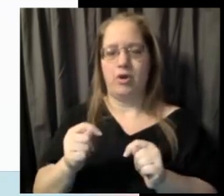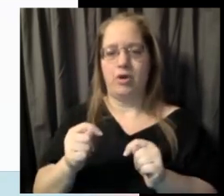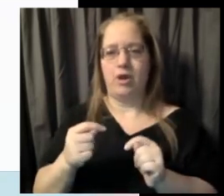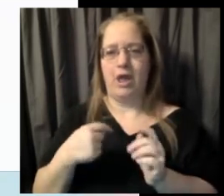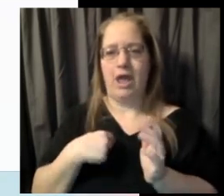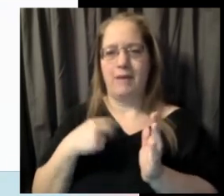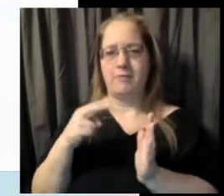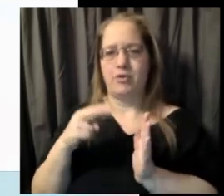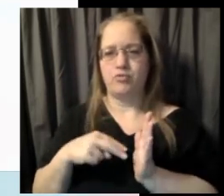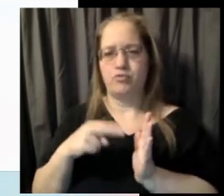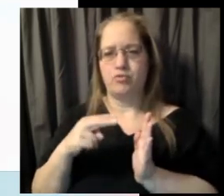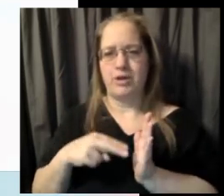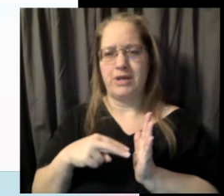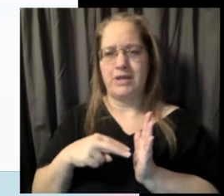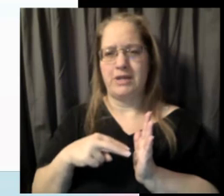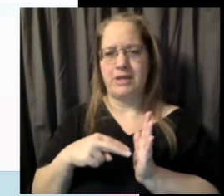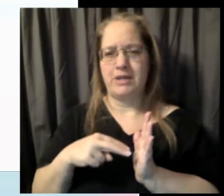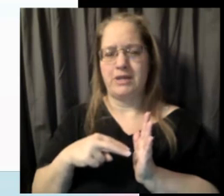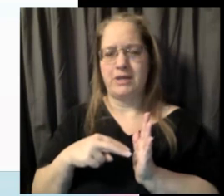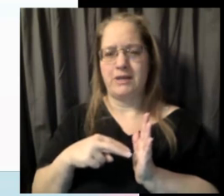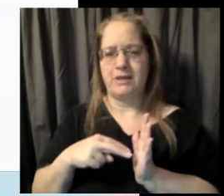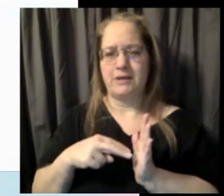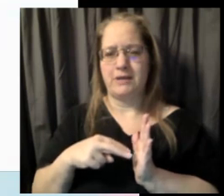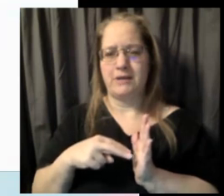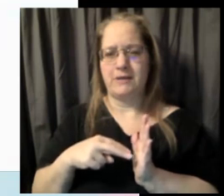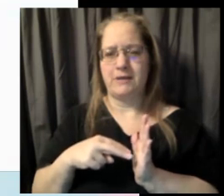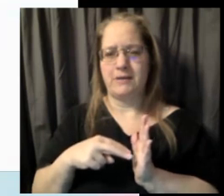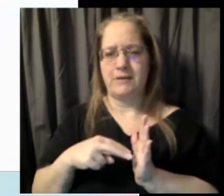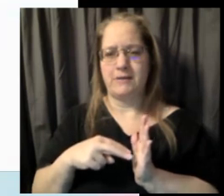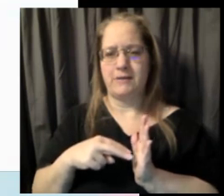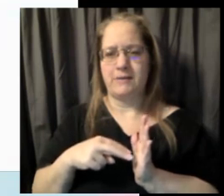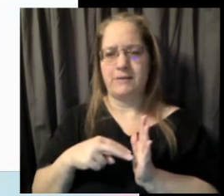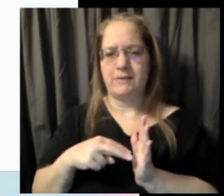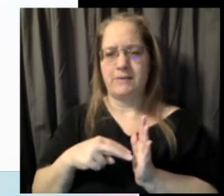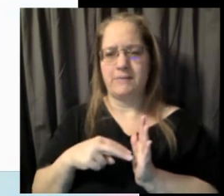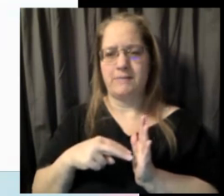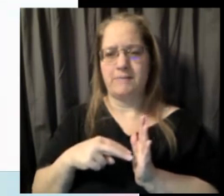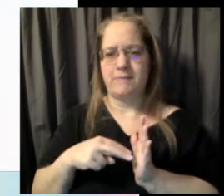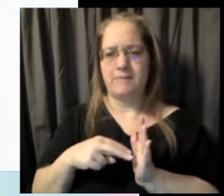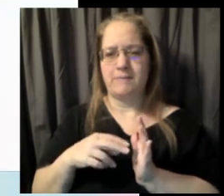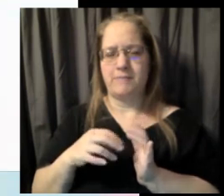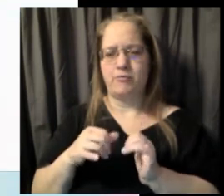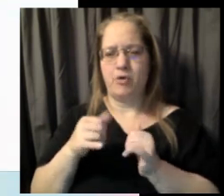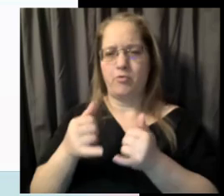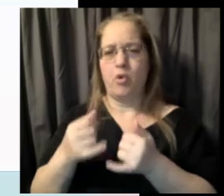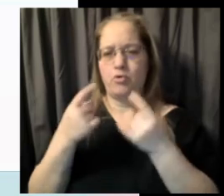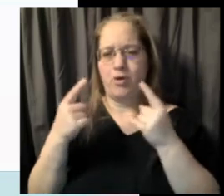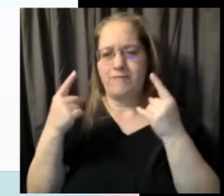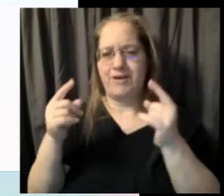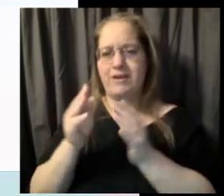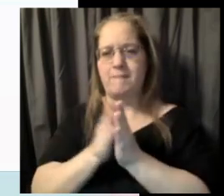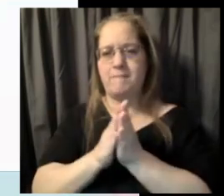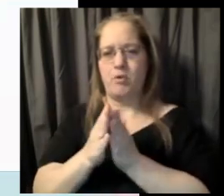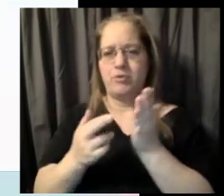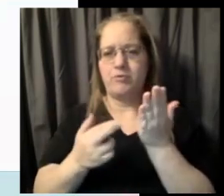Stuart Ablon that not only punishment, but also external rewards are ineffective, motivating, and